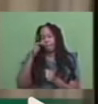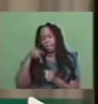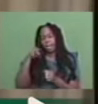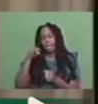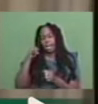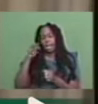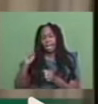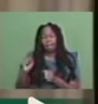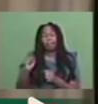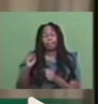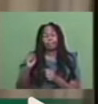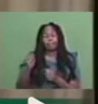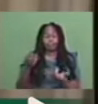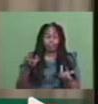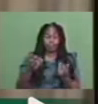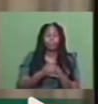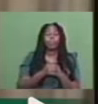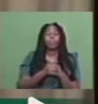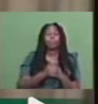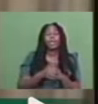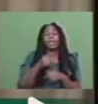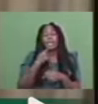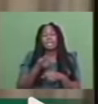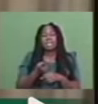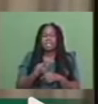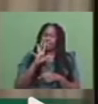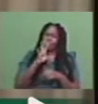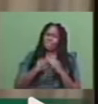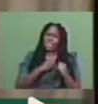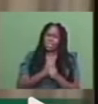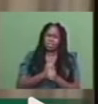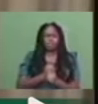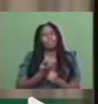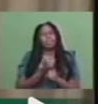the economy and misleading the population, the